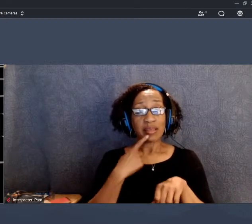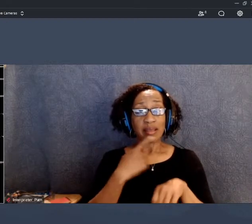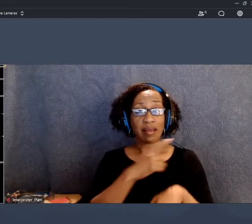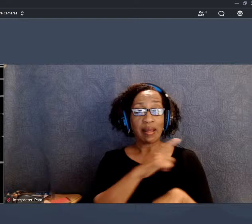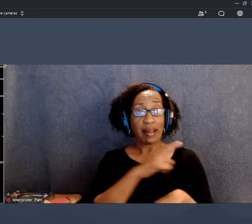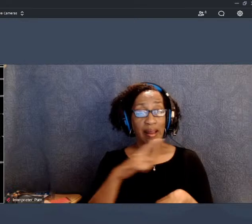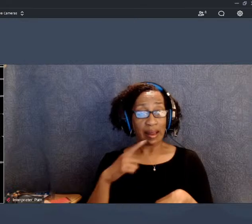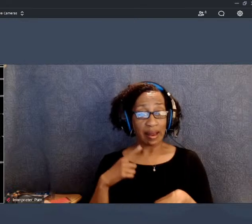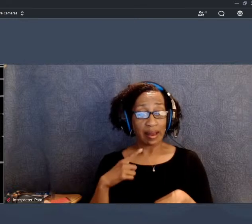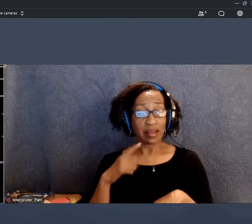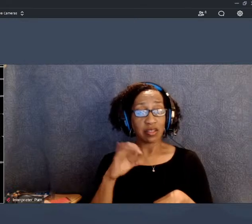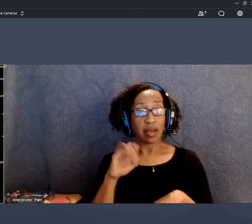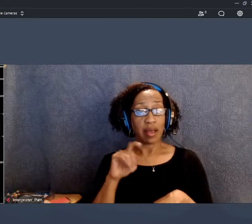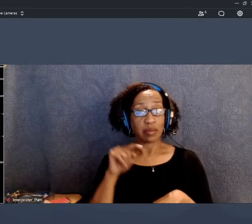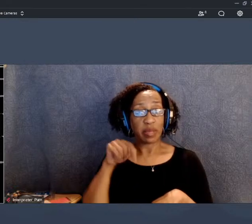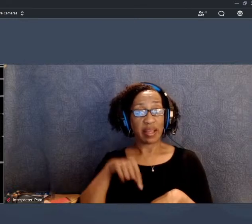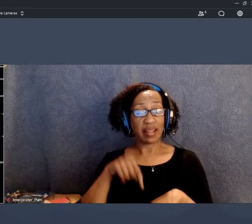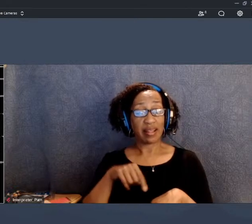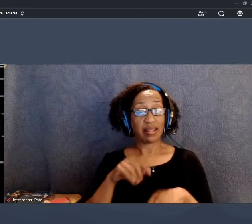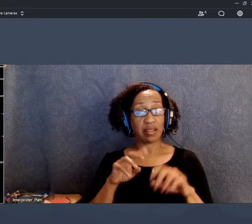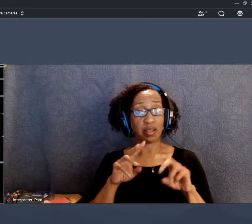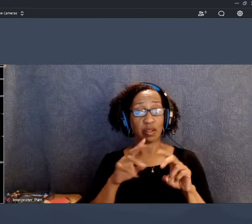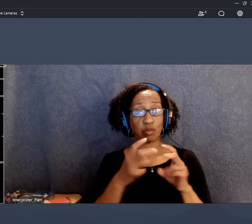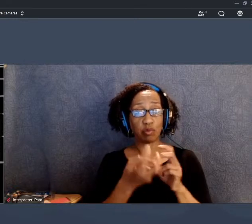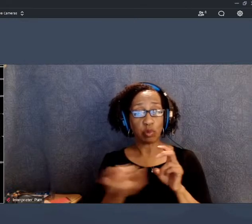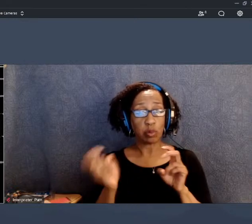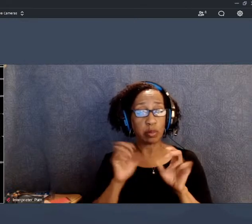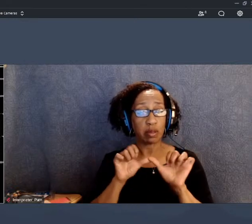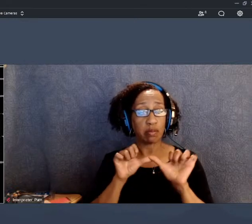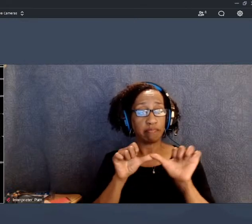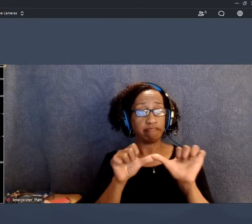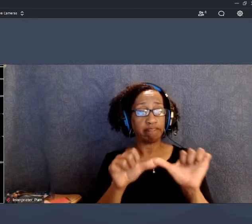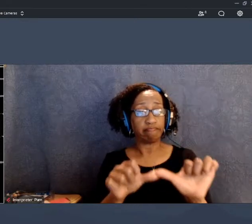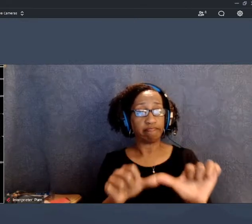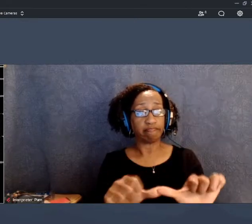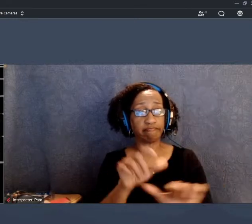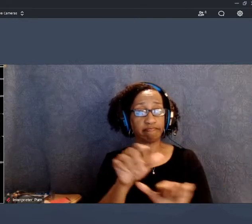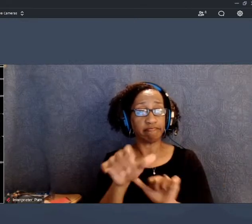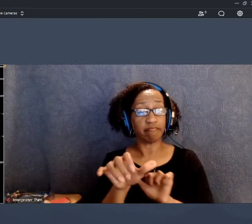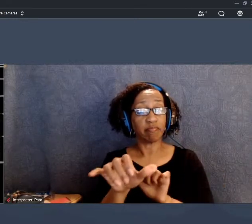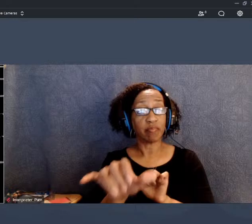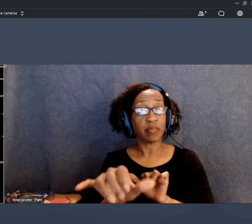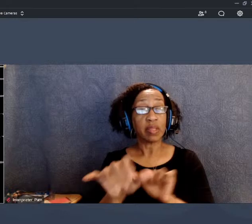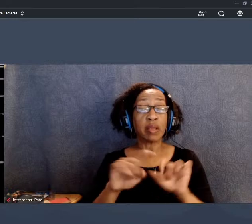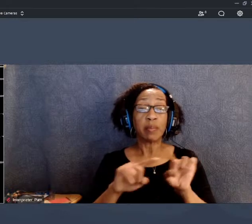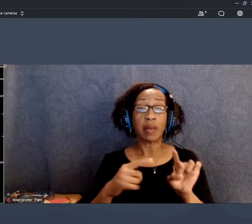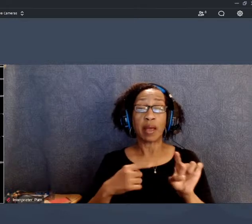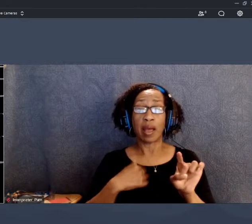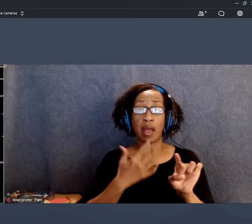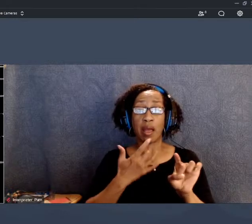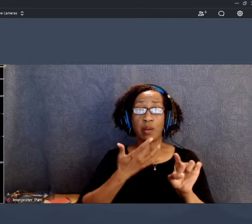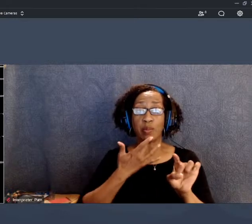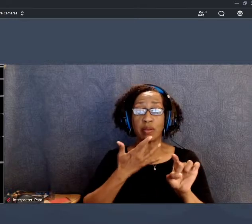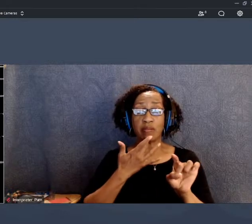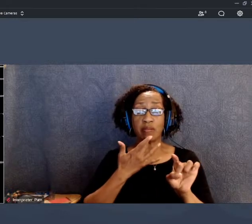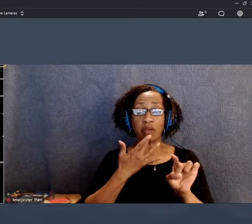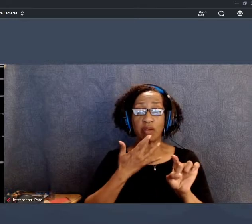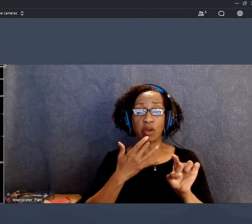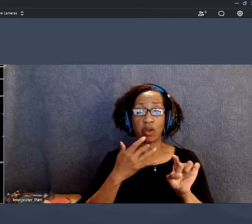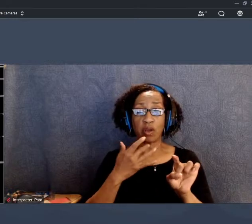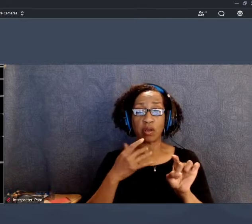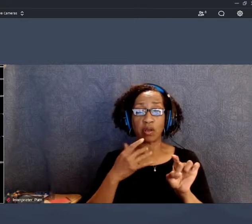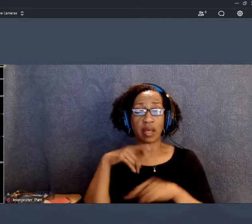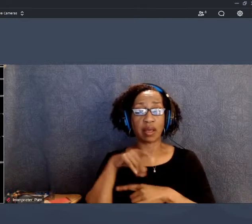this body, and it runs in perpetuity. I think what I would prefer is a provision that says in